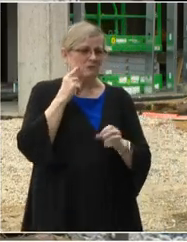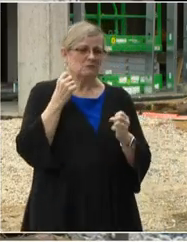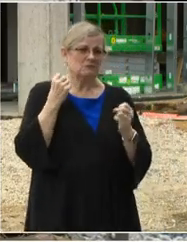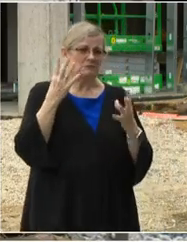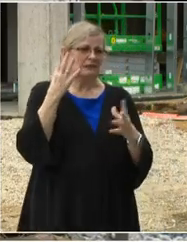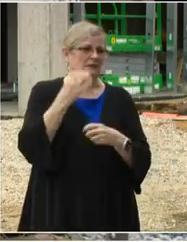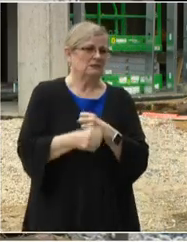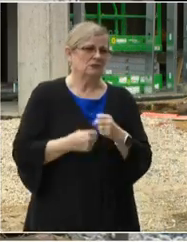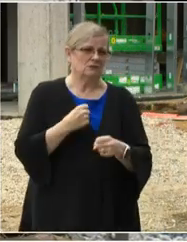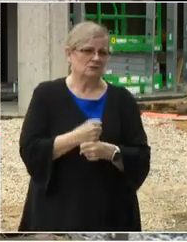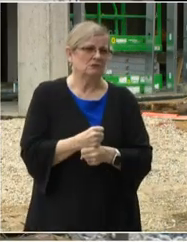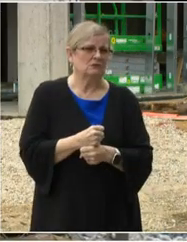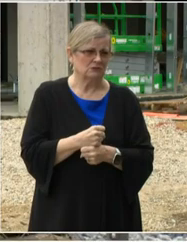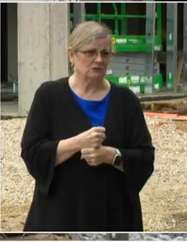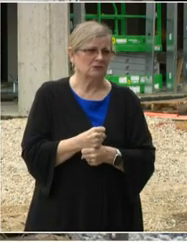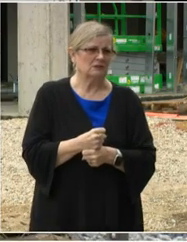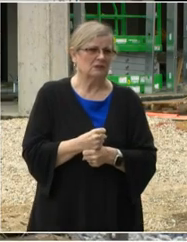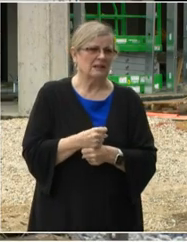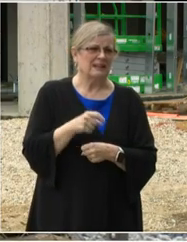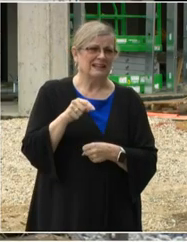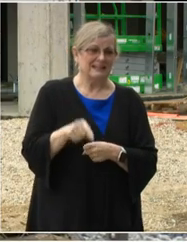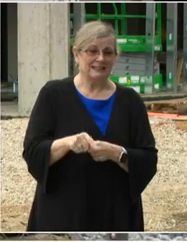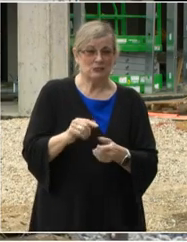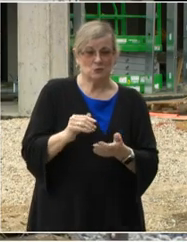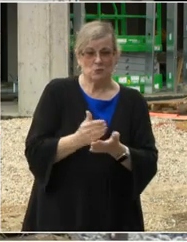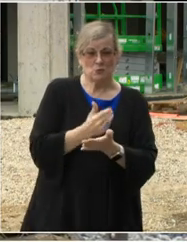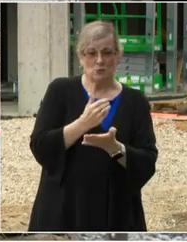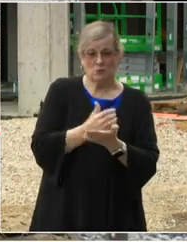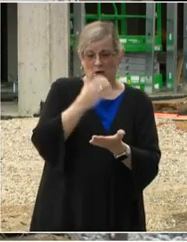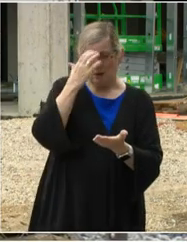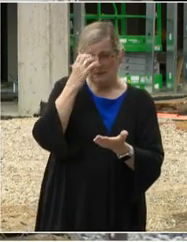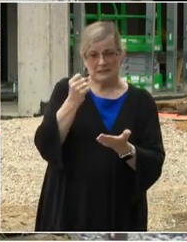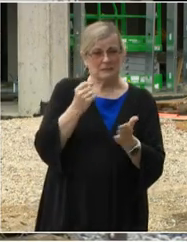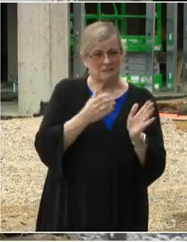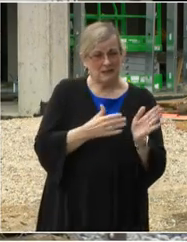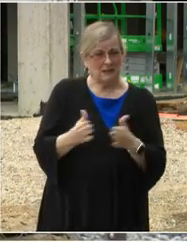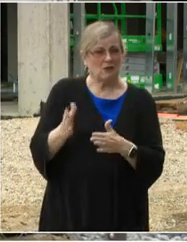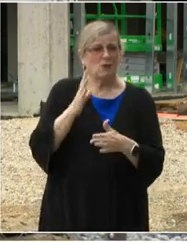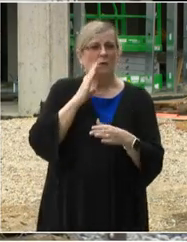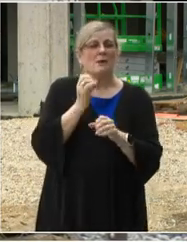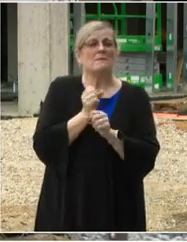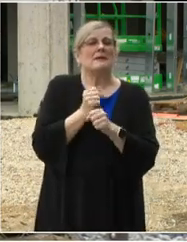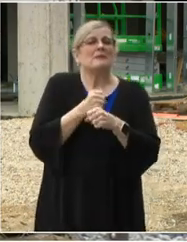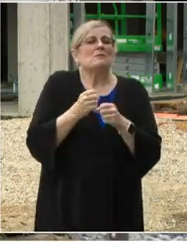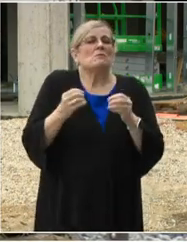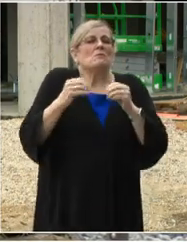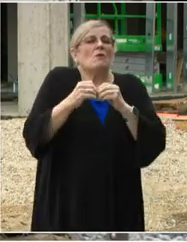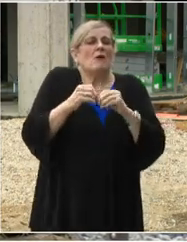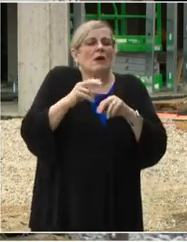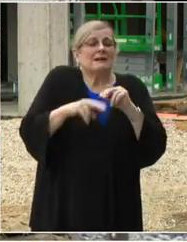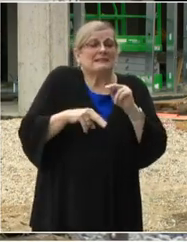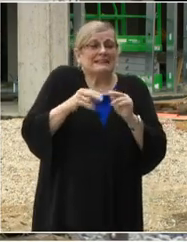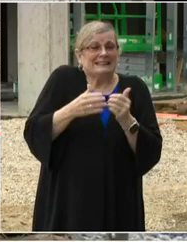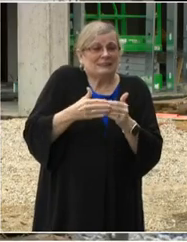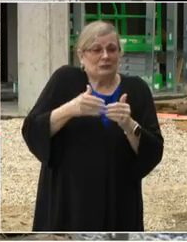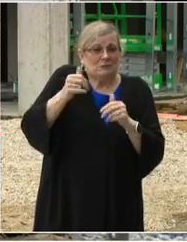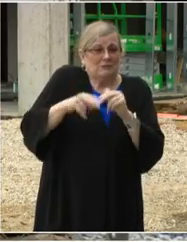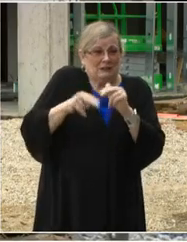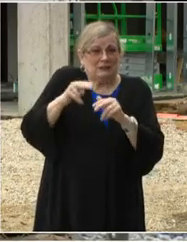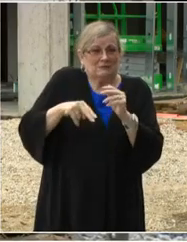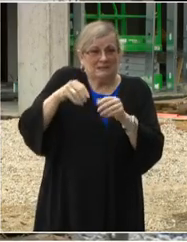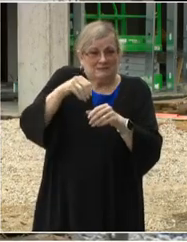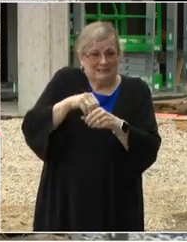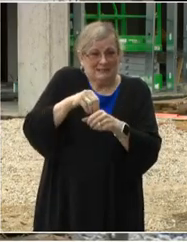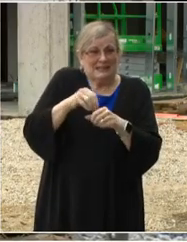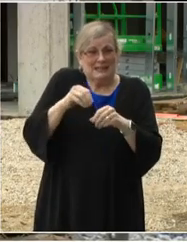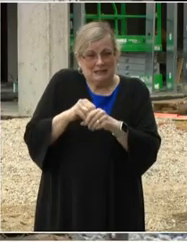And this version of the comp plan is going to make it easier to build more housing in more places across the District of Columbia, and that is what